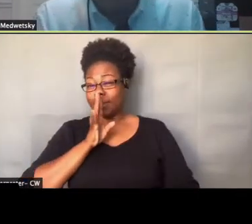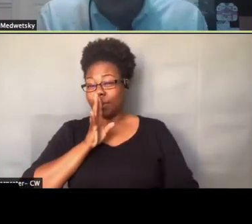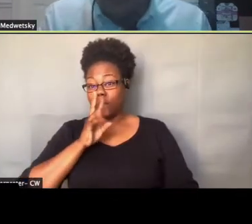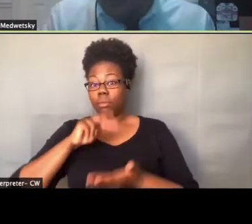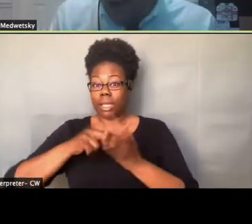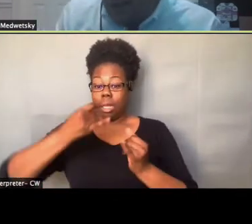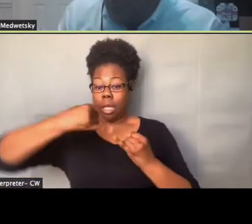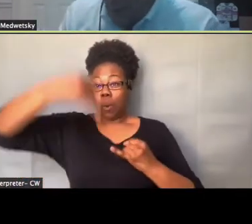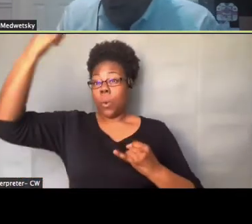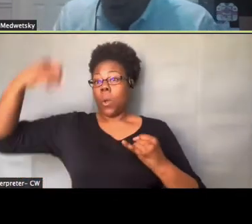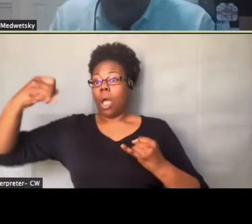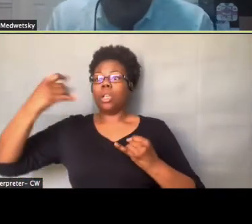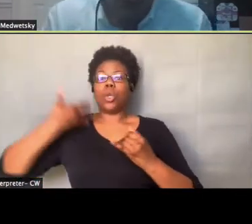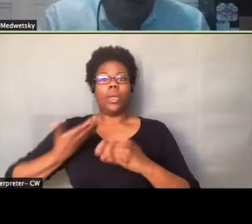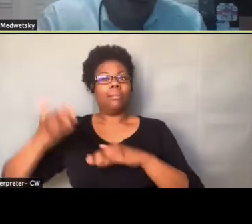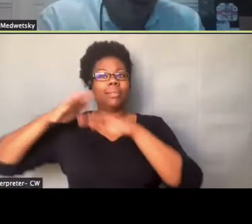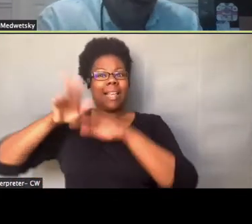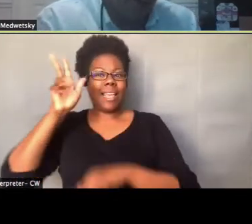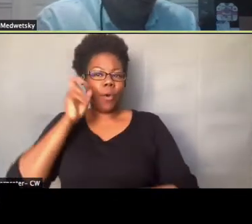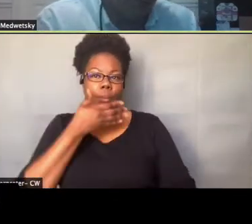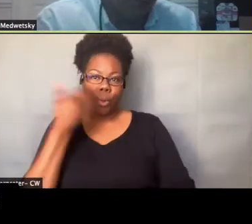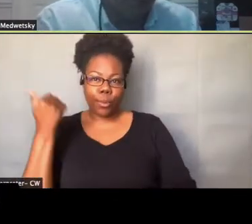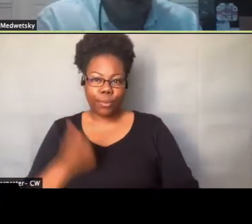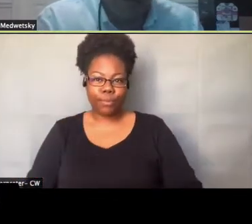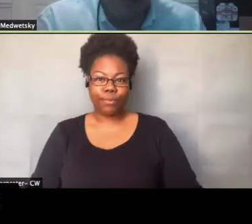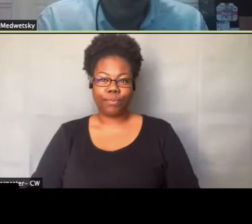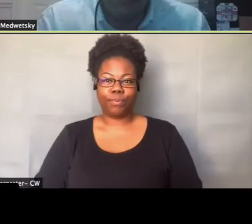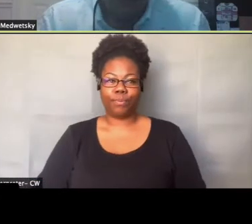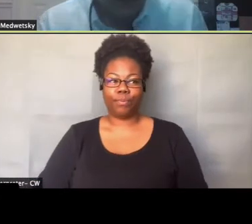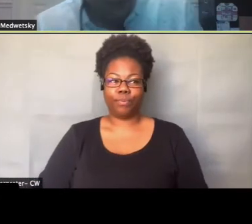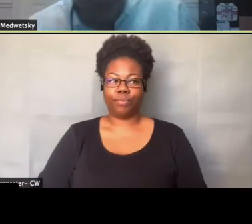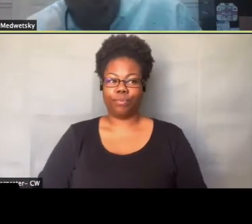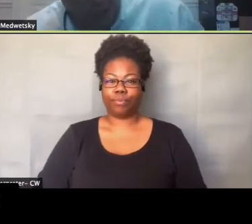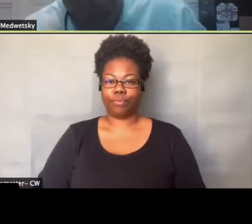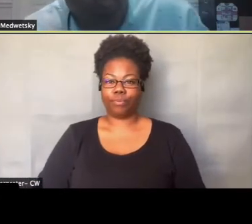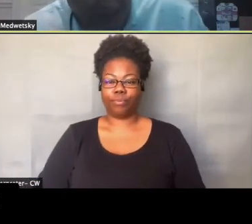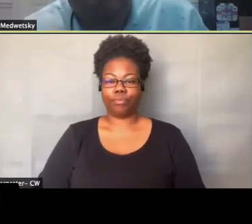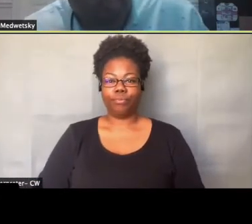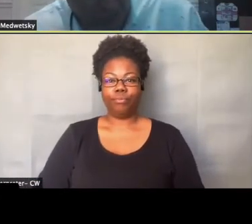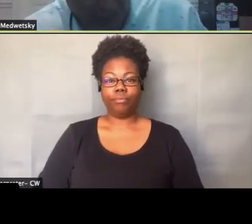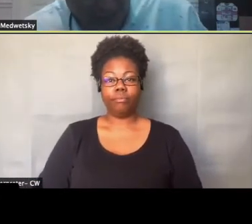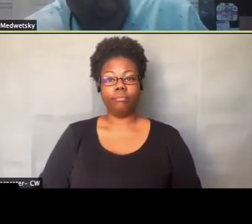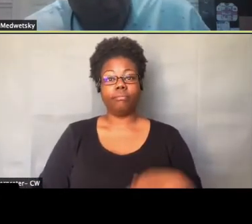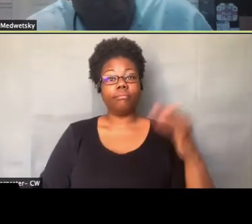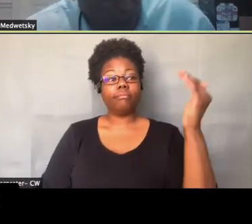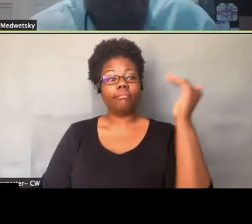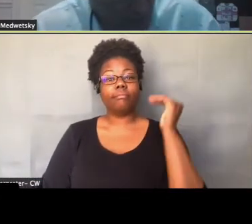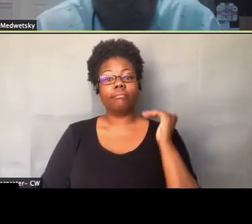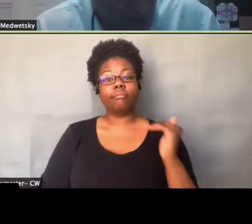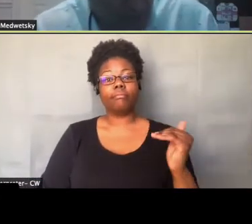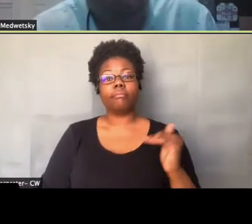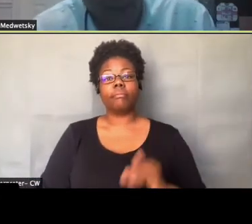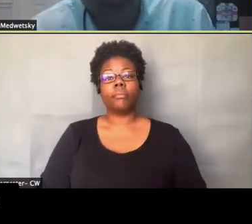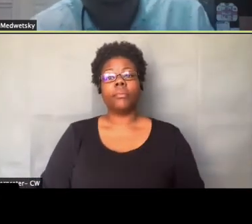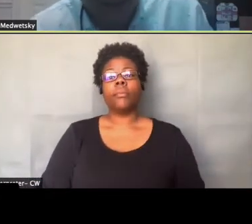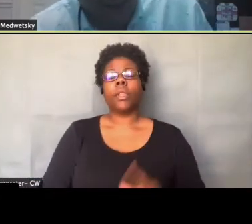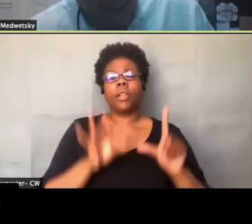Now, the next slide, what we're going to be looking at is what's referred to as frequency lowering.